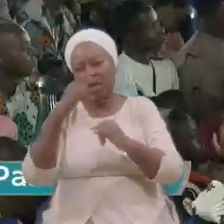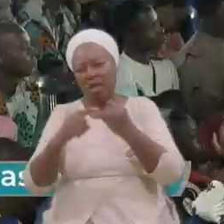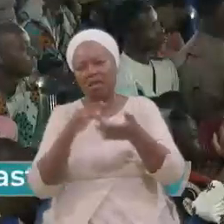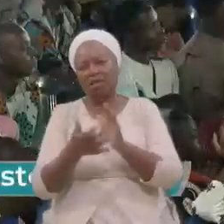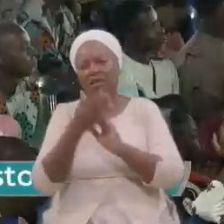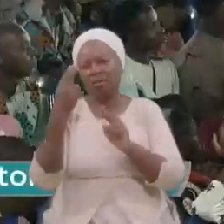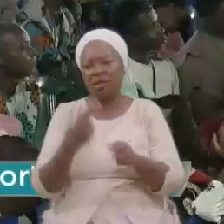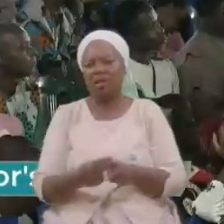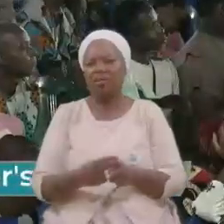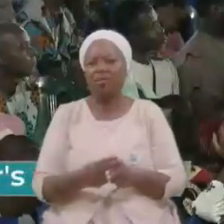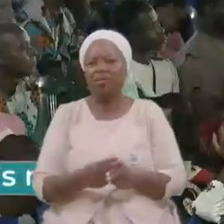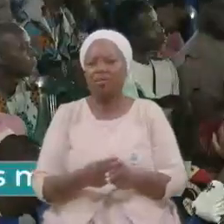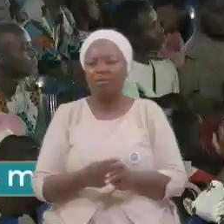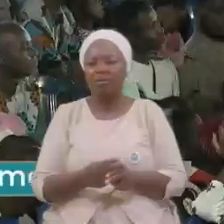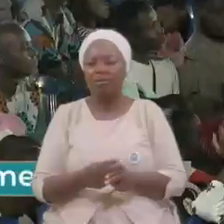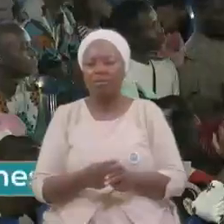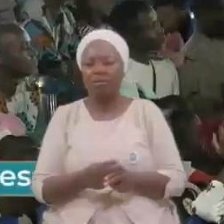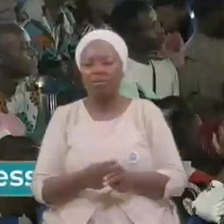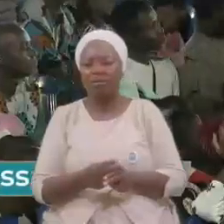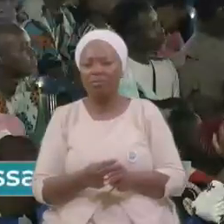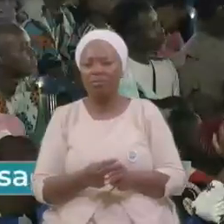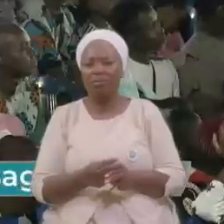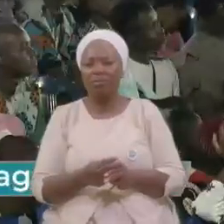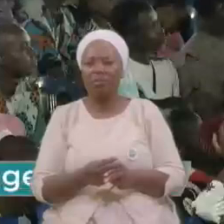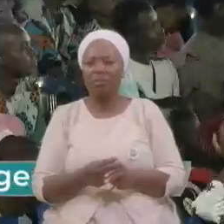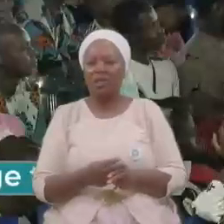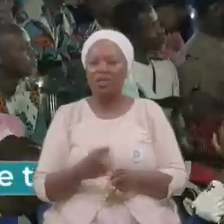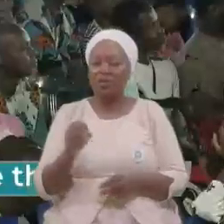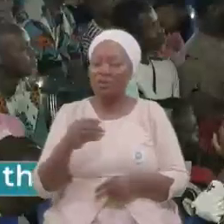correct information about you. Give them your cell phone number.